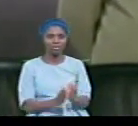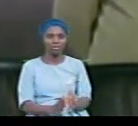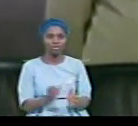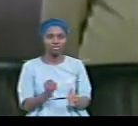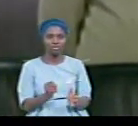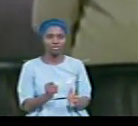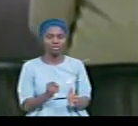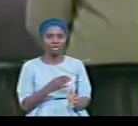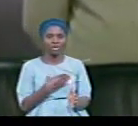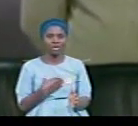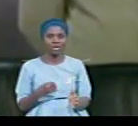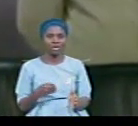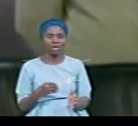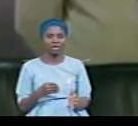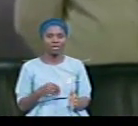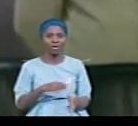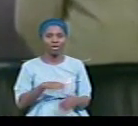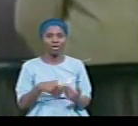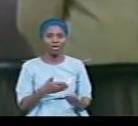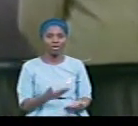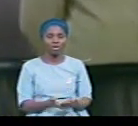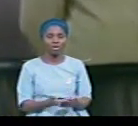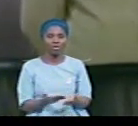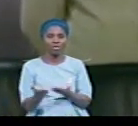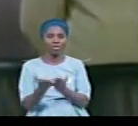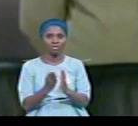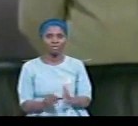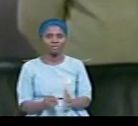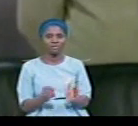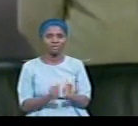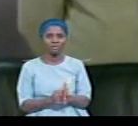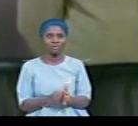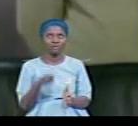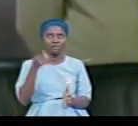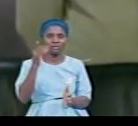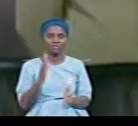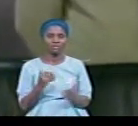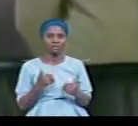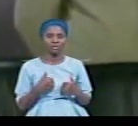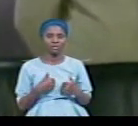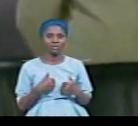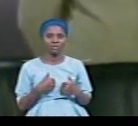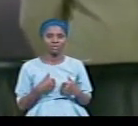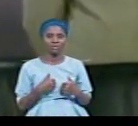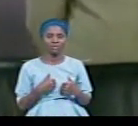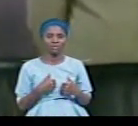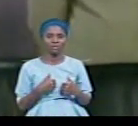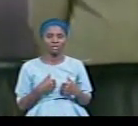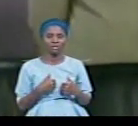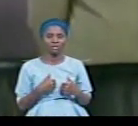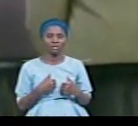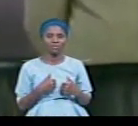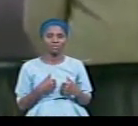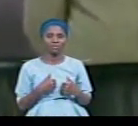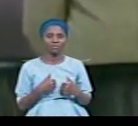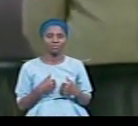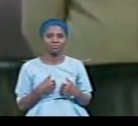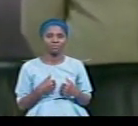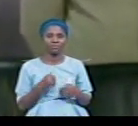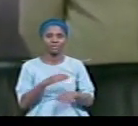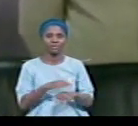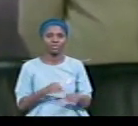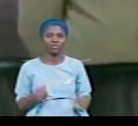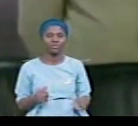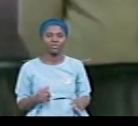and all the servants that God has raised through the centuries unto this